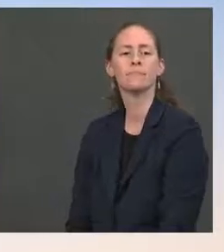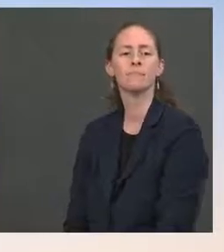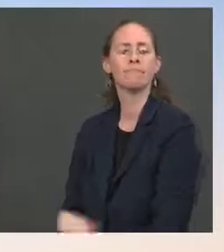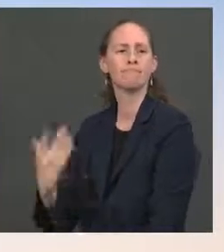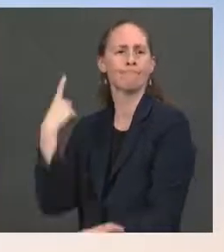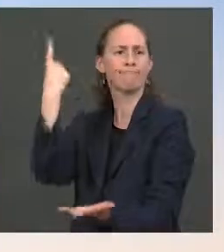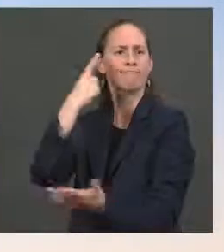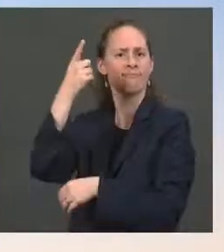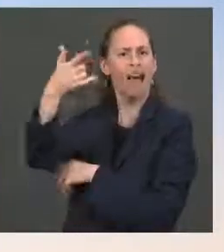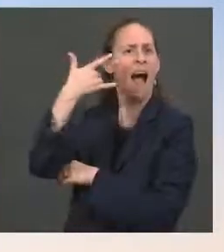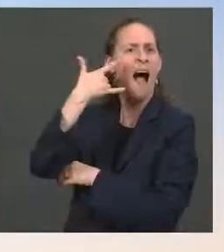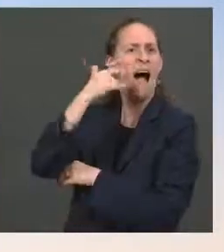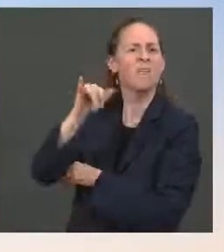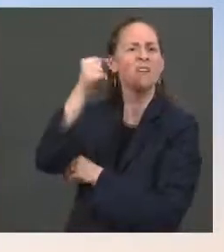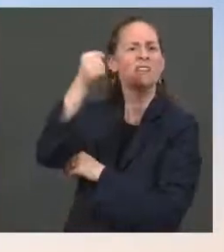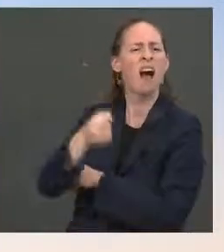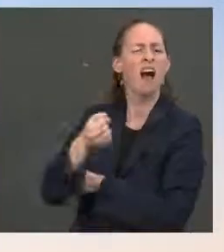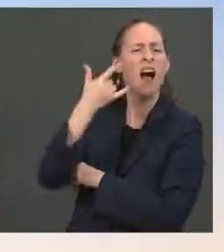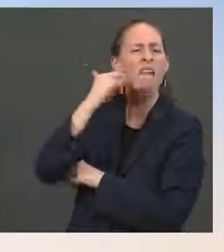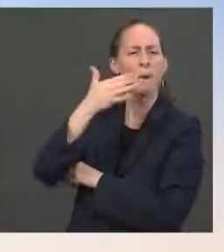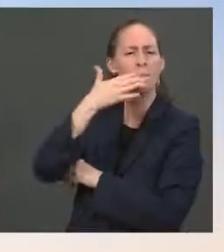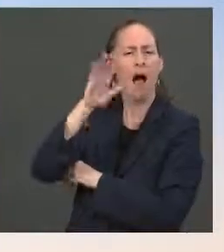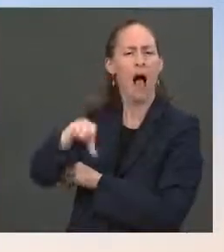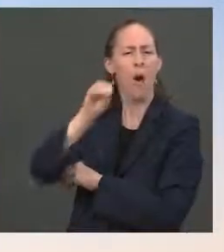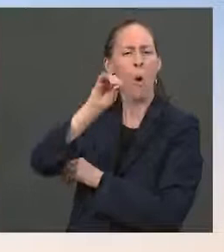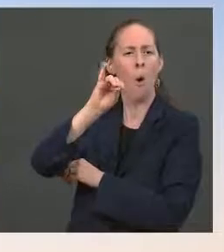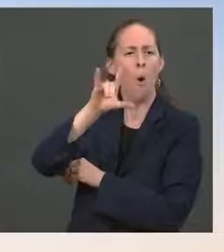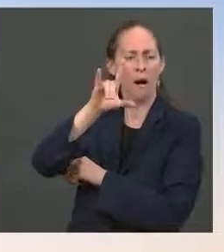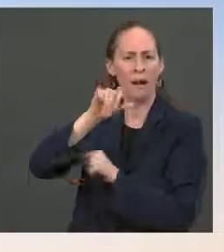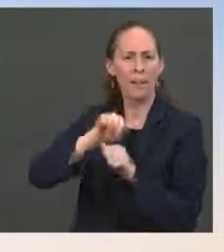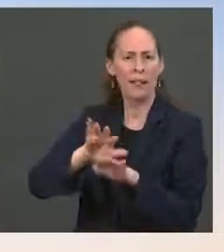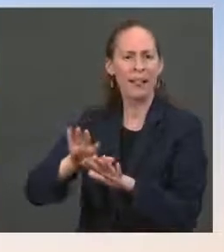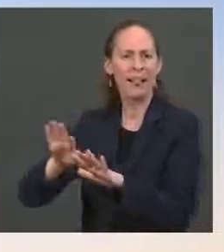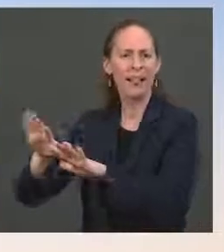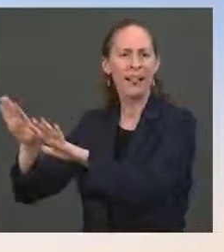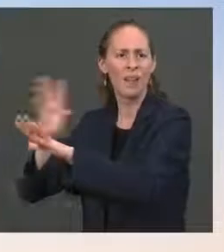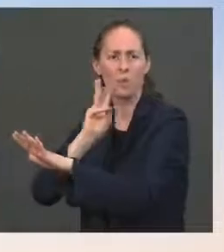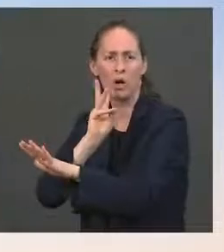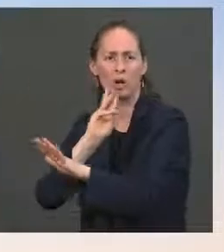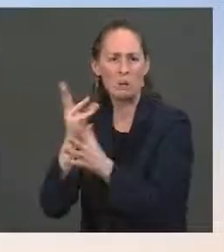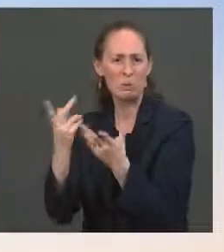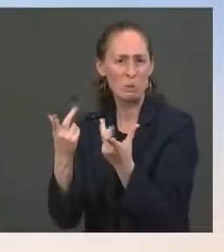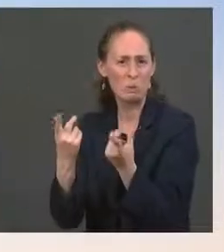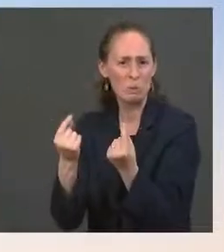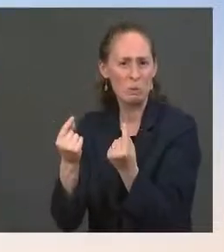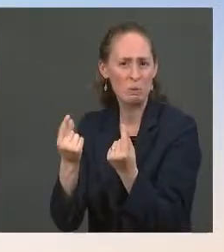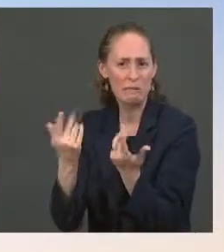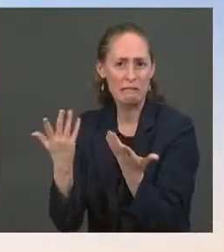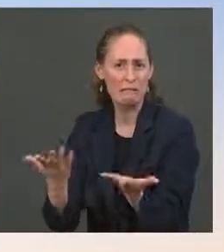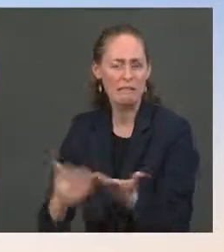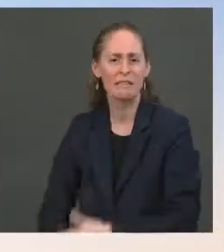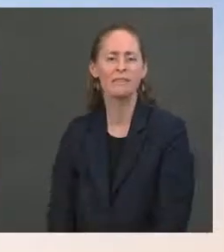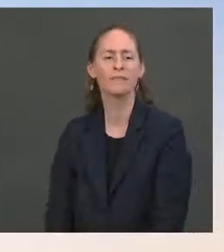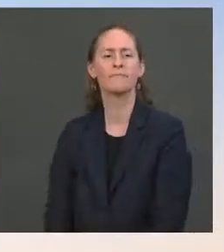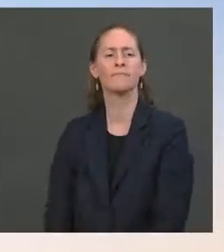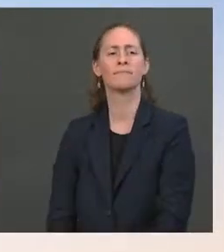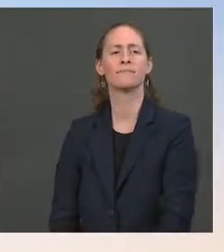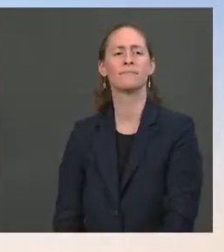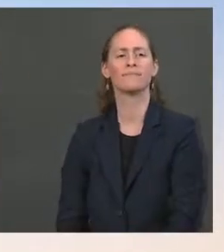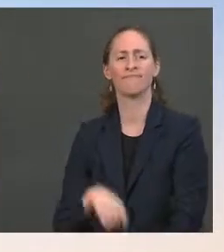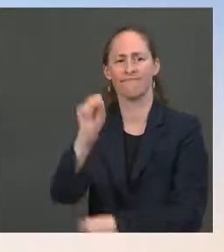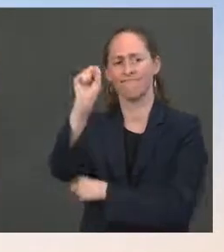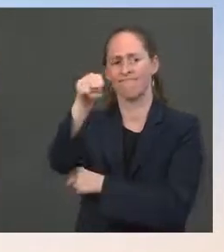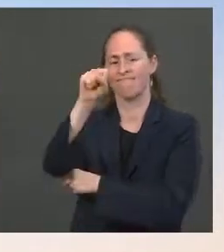guys engaged on that, and kind of what are you taking away from it Sure. moving forward? We are certainly monitoring the oil spill, and we are